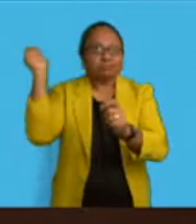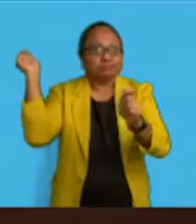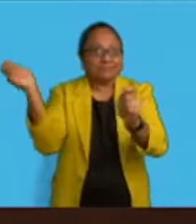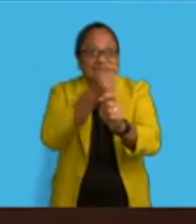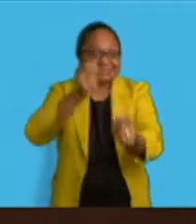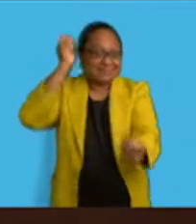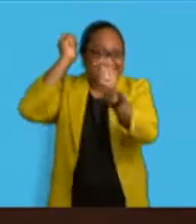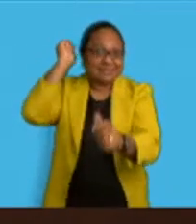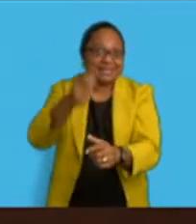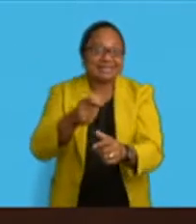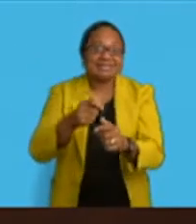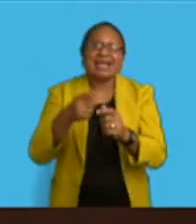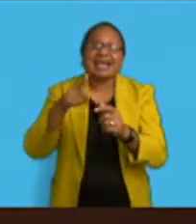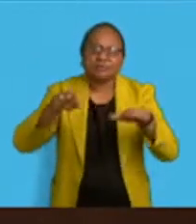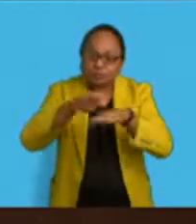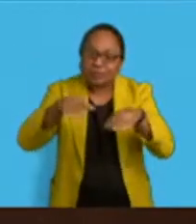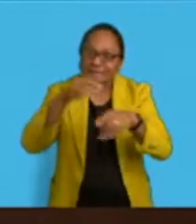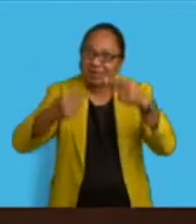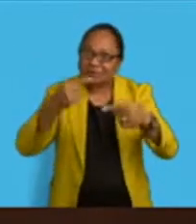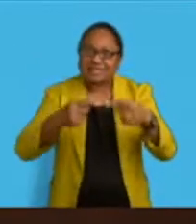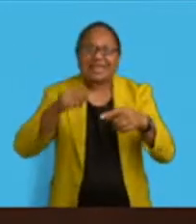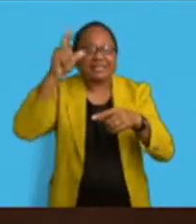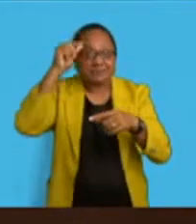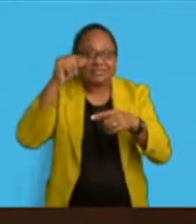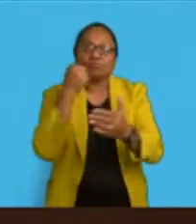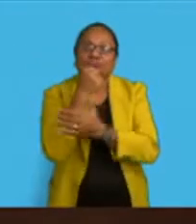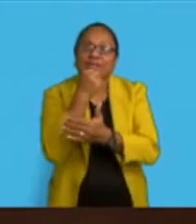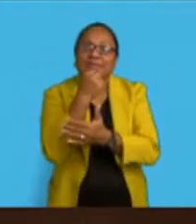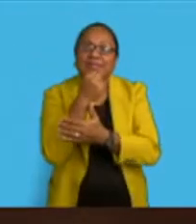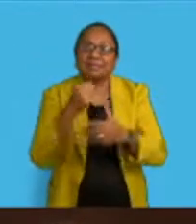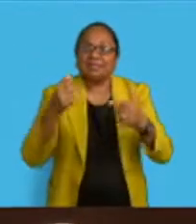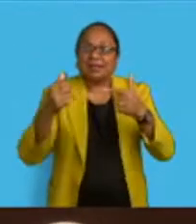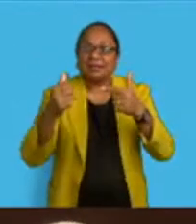the Junior Pan-Pacific Games in swimming, and the Fijian Rugby 15 Team international matches, Madam Speaker.